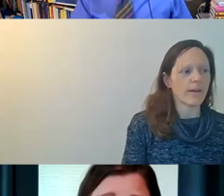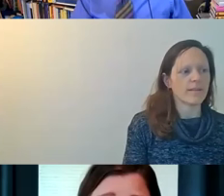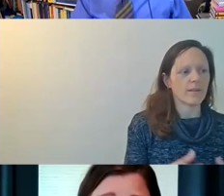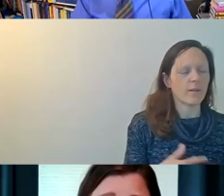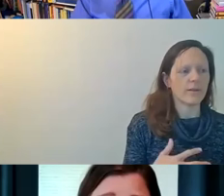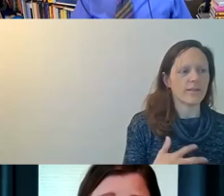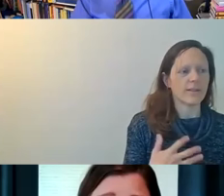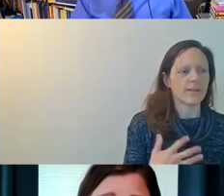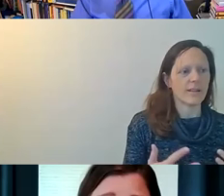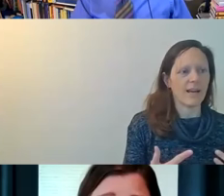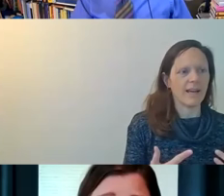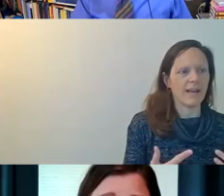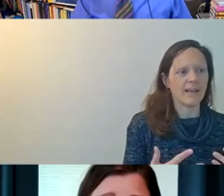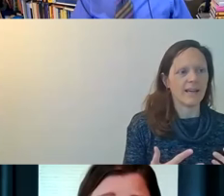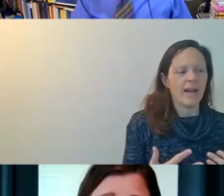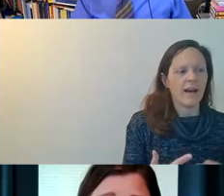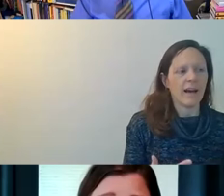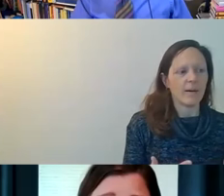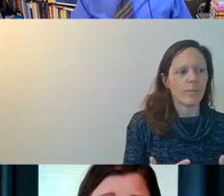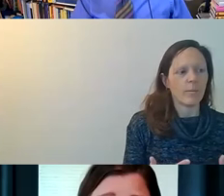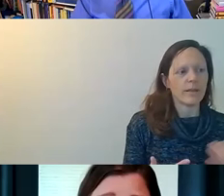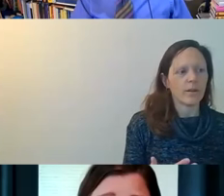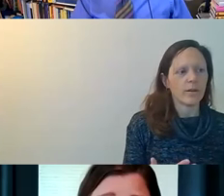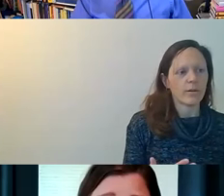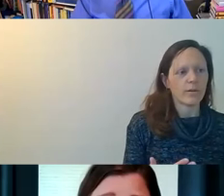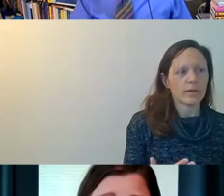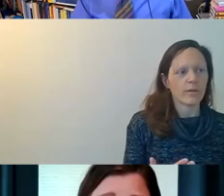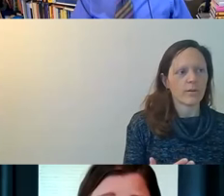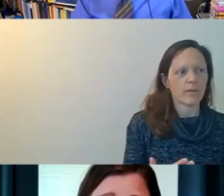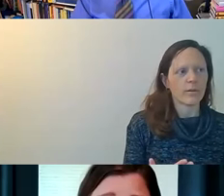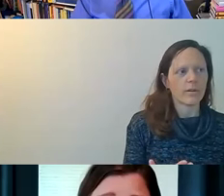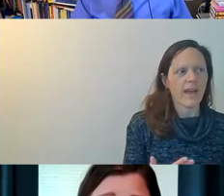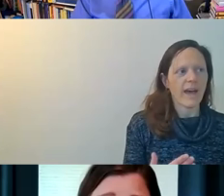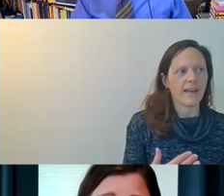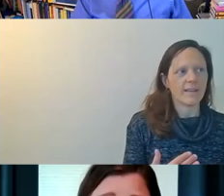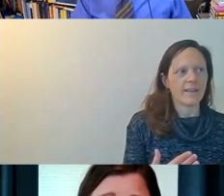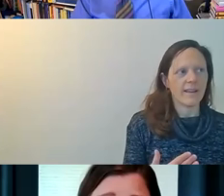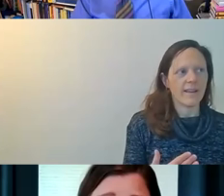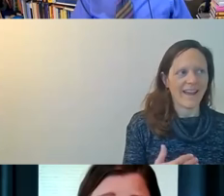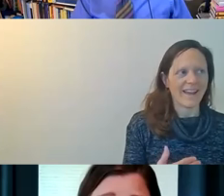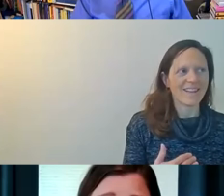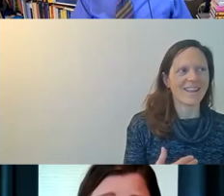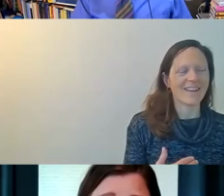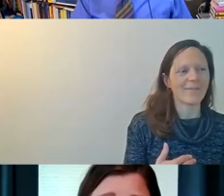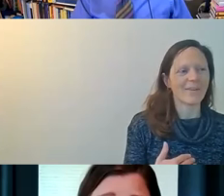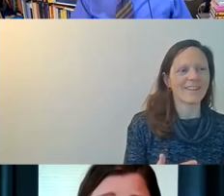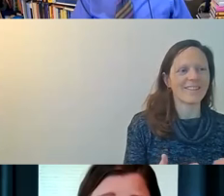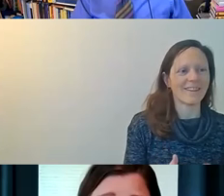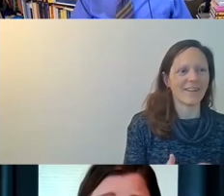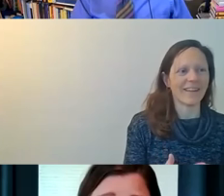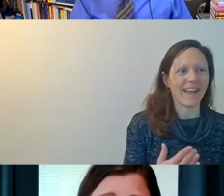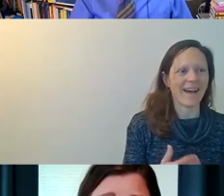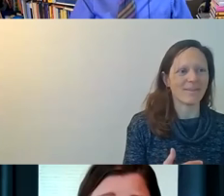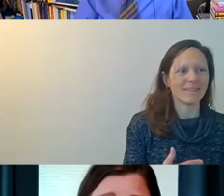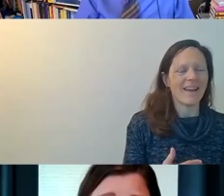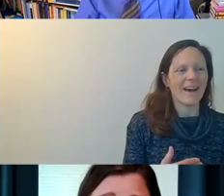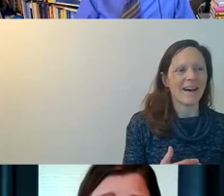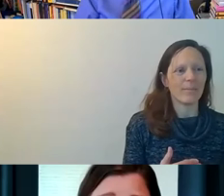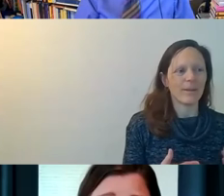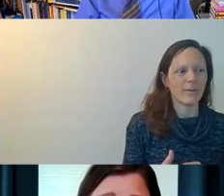So just looking at who is and who isn't online, when you look at age, there are fairly significant